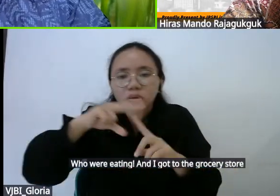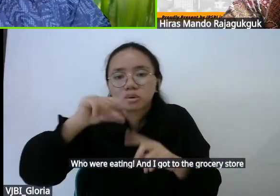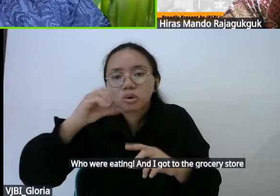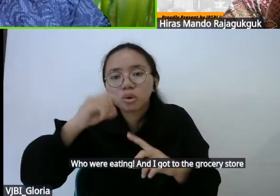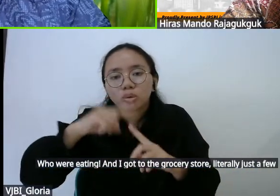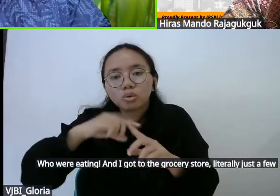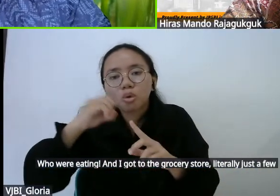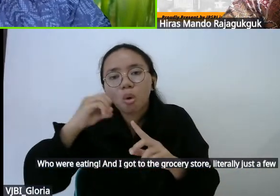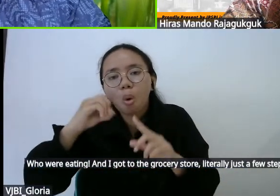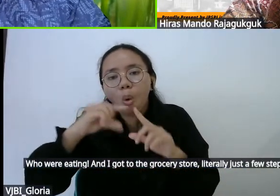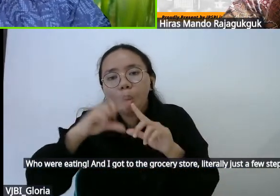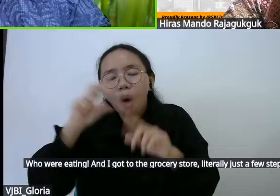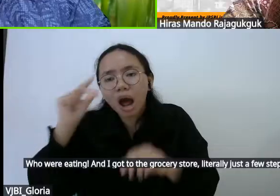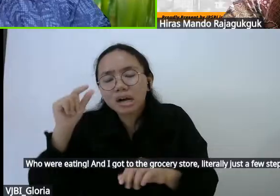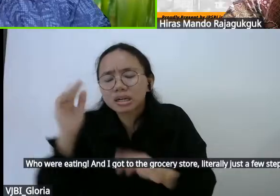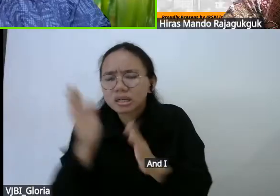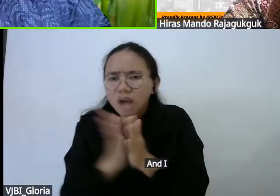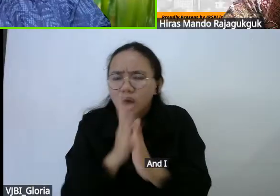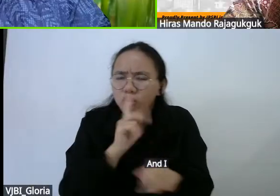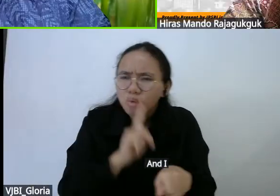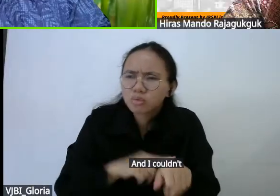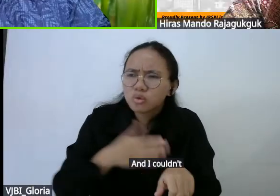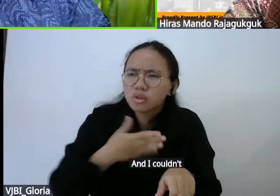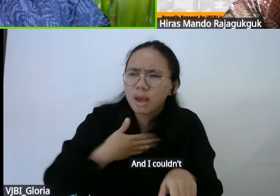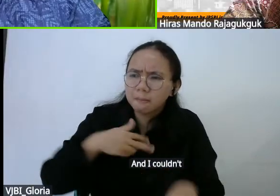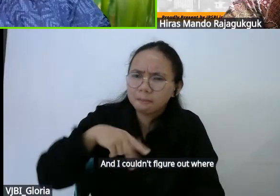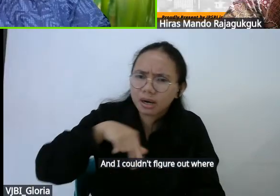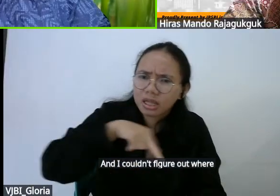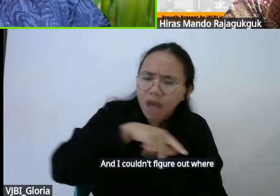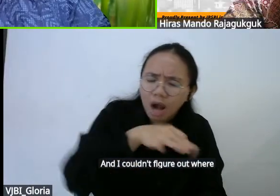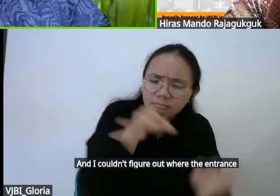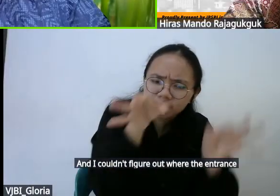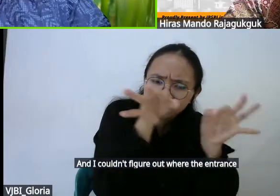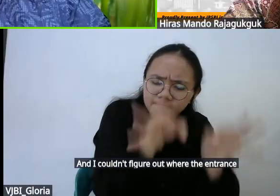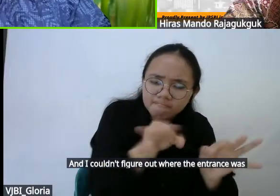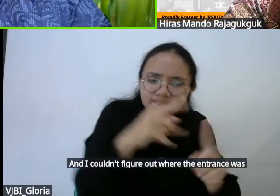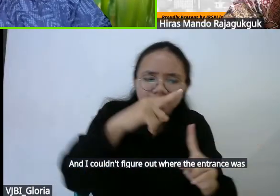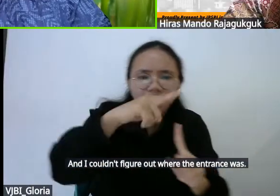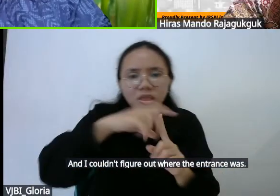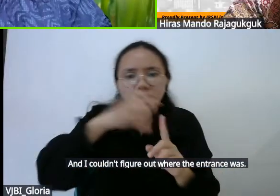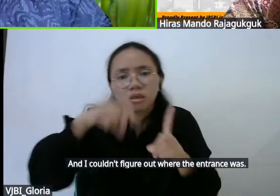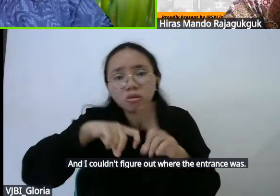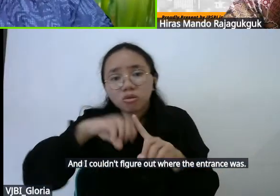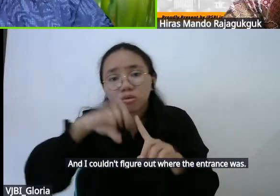few steps, and I couldn't figure out where the entrance was.